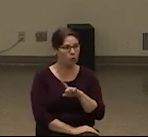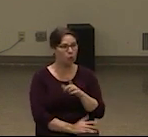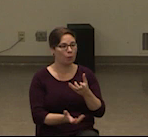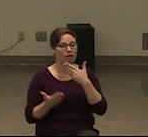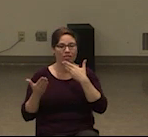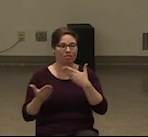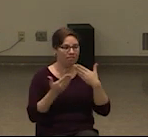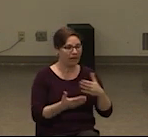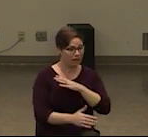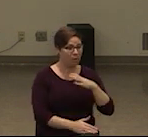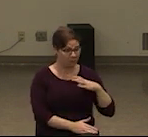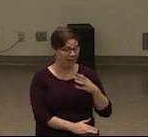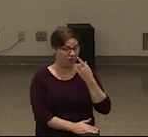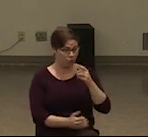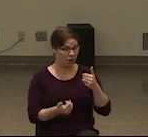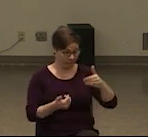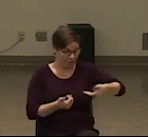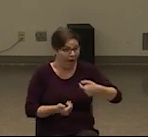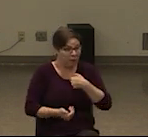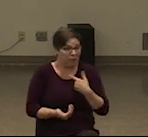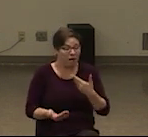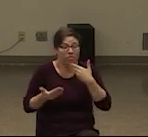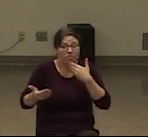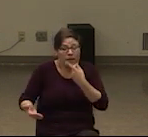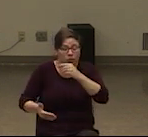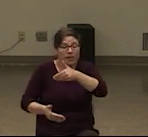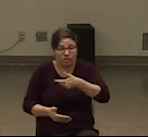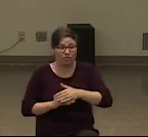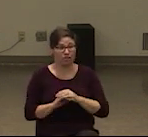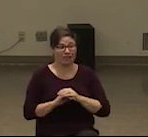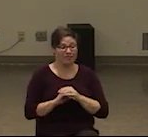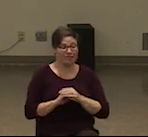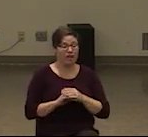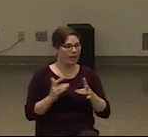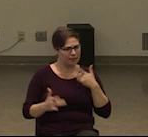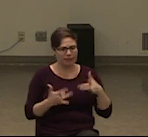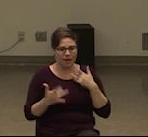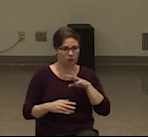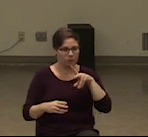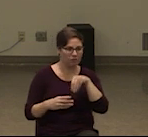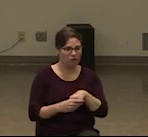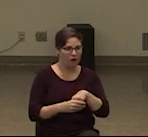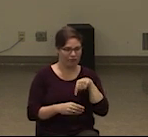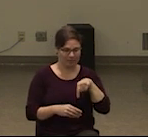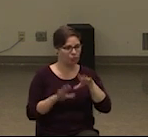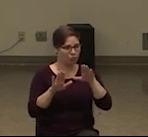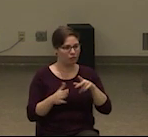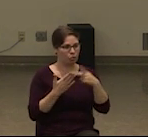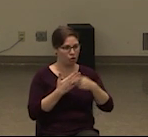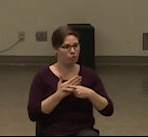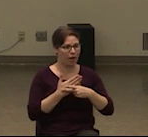thank the committee for having me. Thank you, Stephen, for the introduction. And it's exciting to be a part of the great portfolio of programs